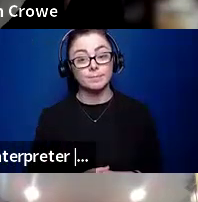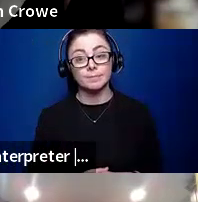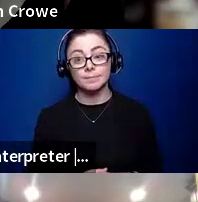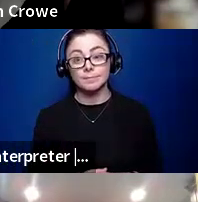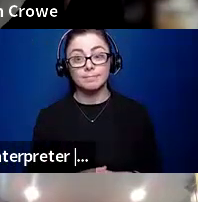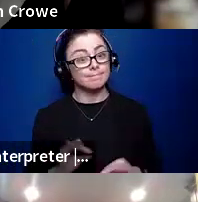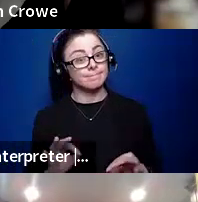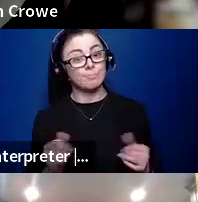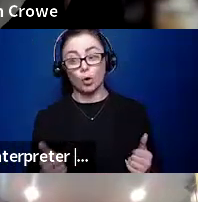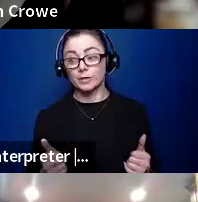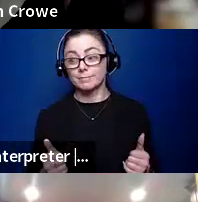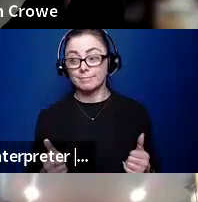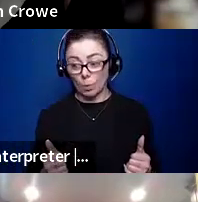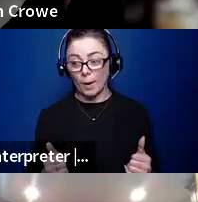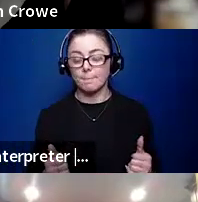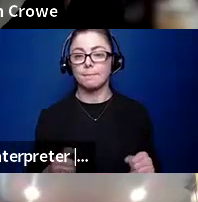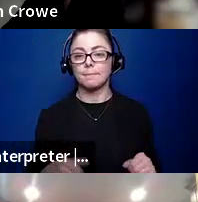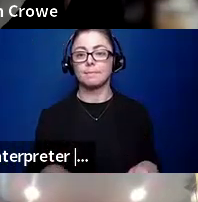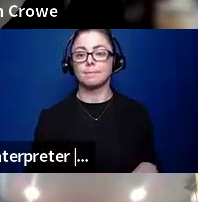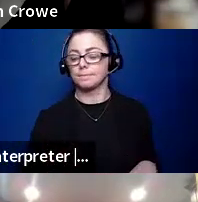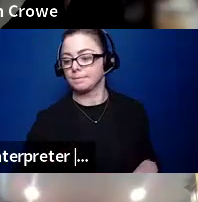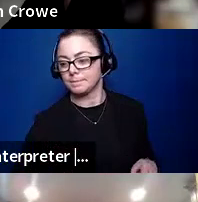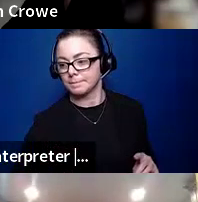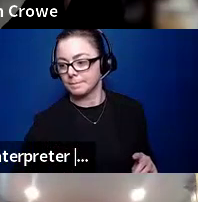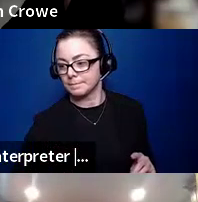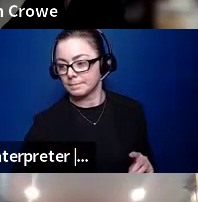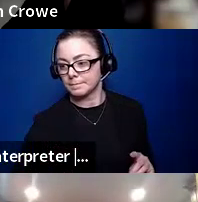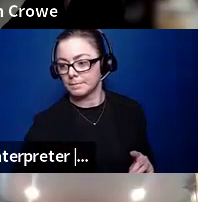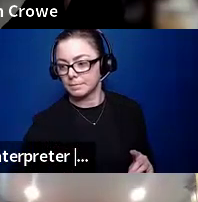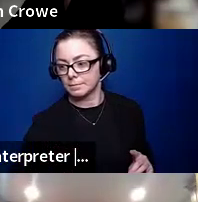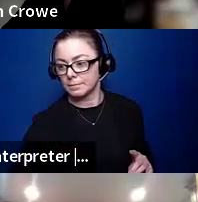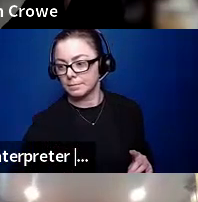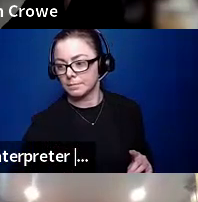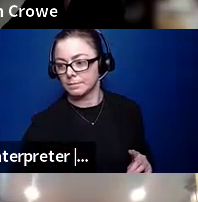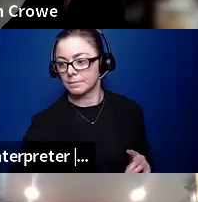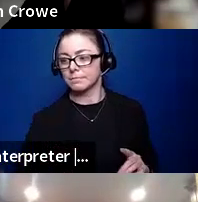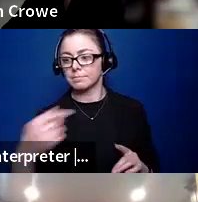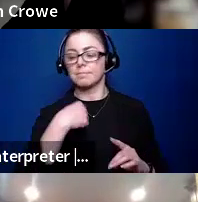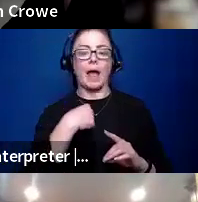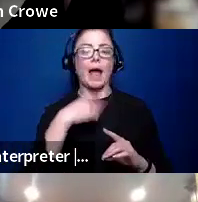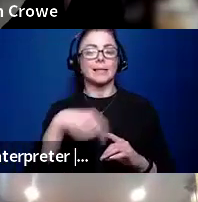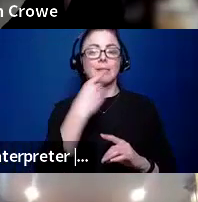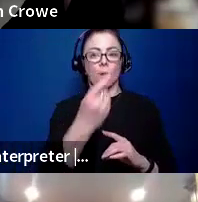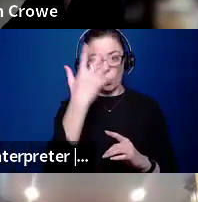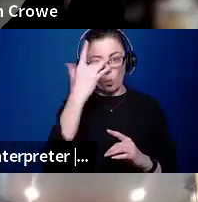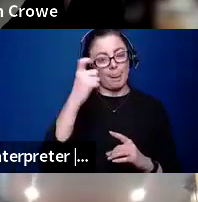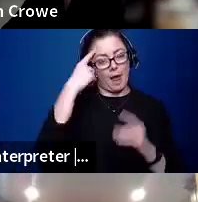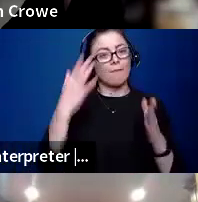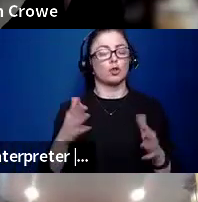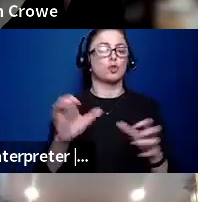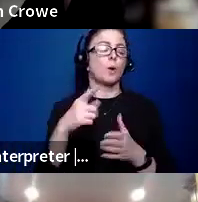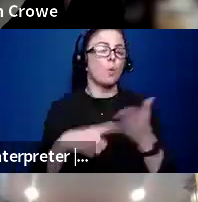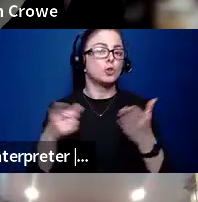Good. So I want to say, I can tell you why the governor is doing what she's doing.